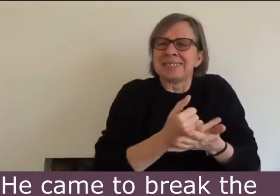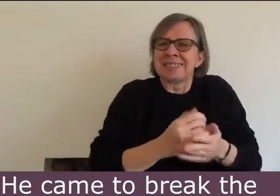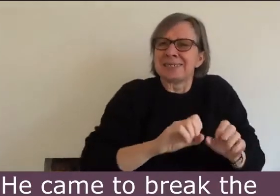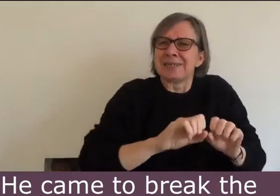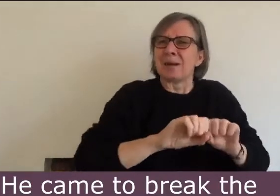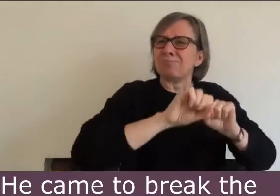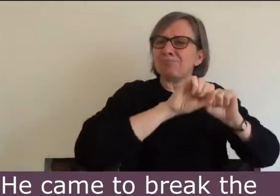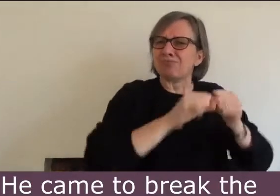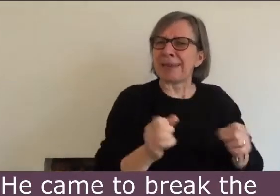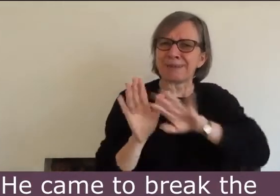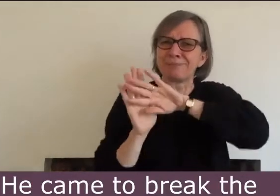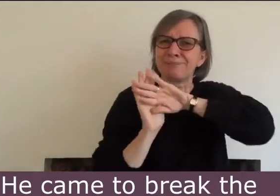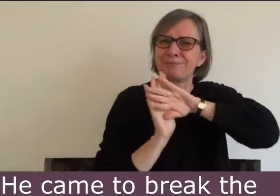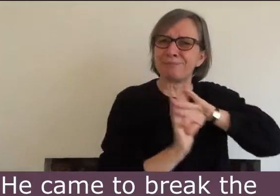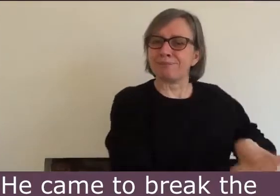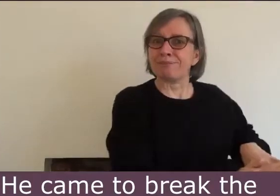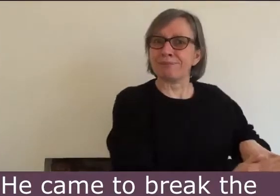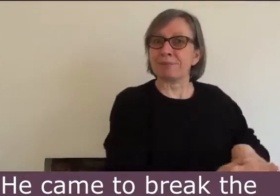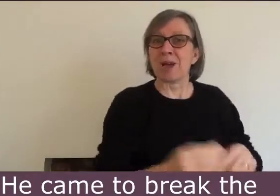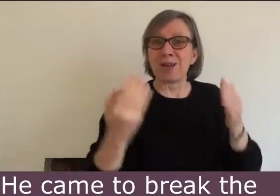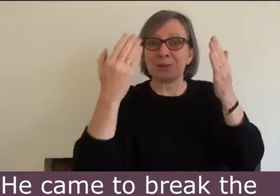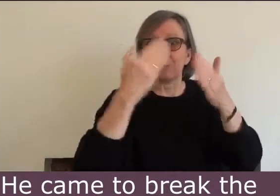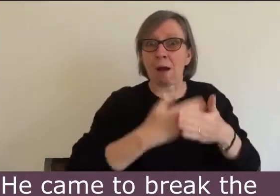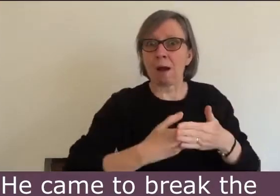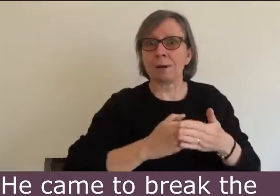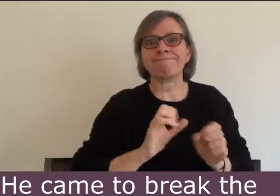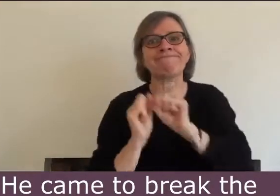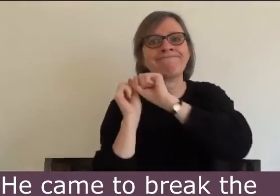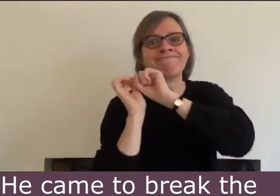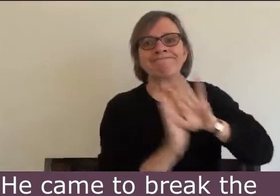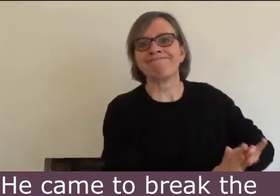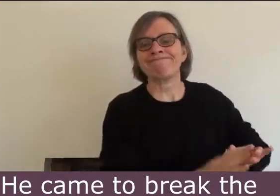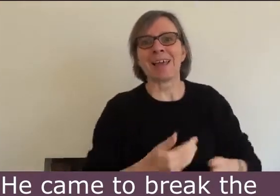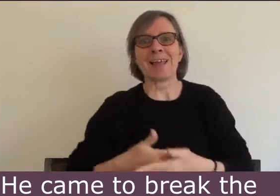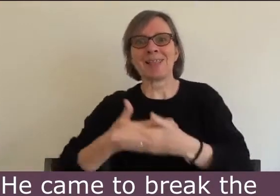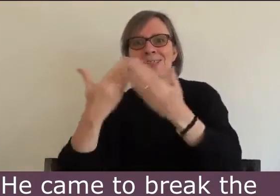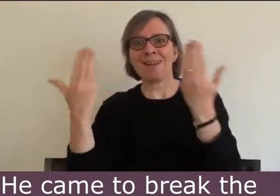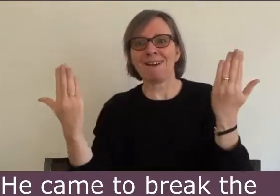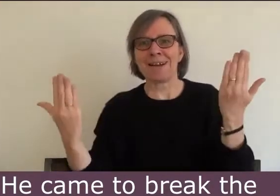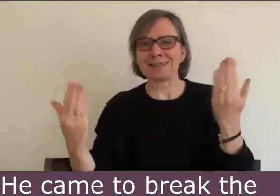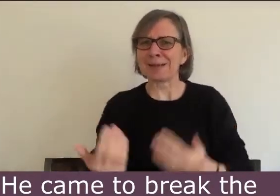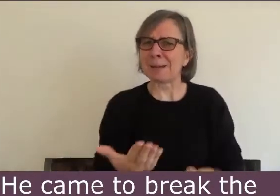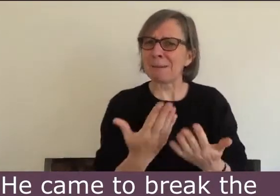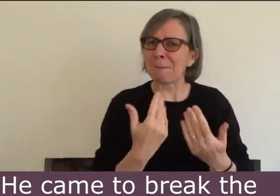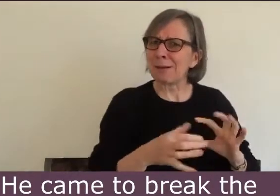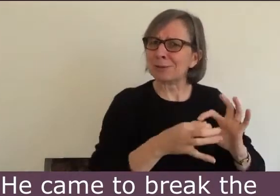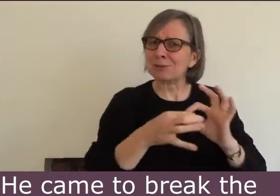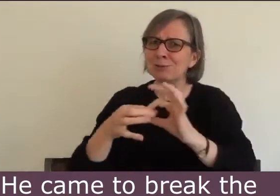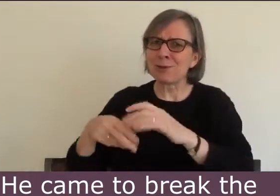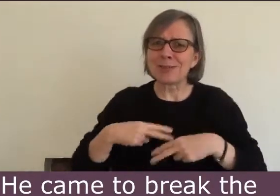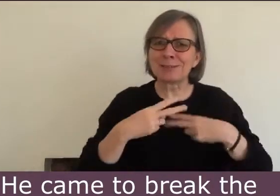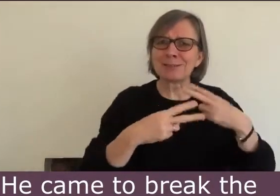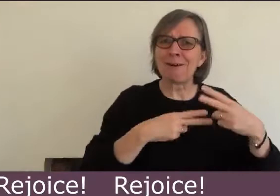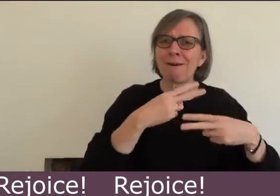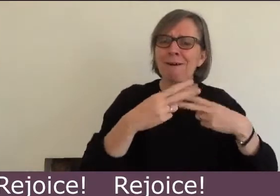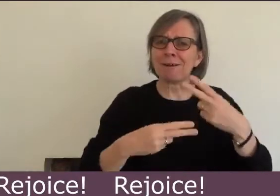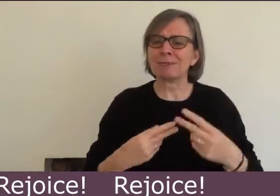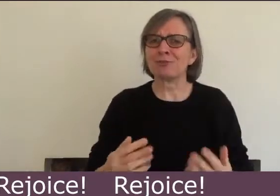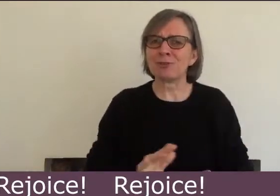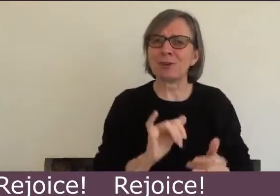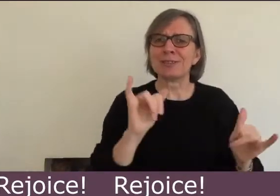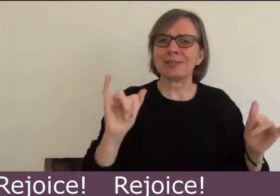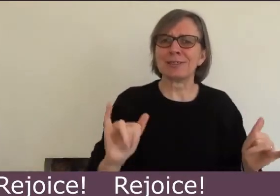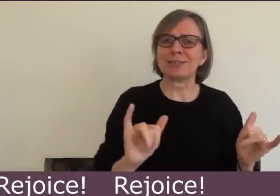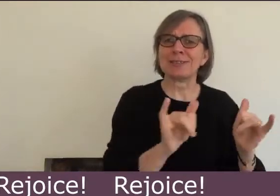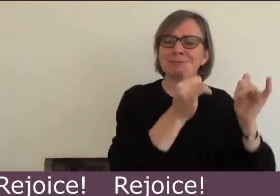came to break the power of sin and turn your night to day. Oh, take my hand and come and join the song.